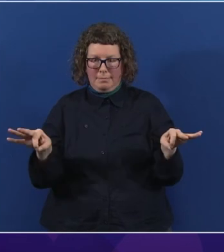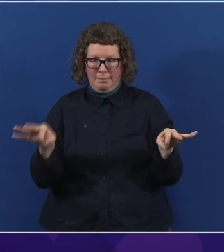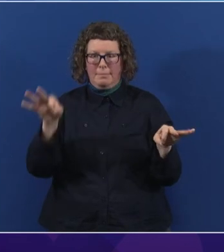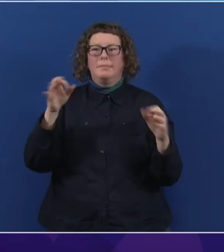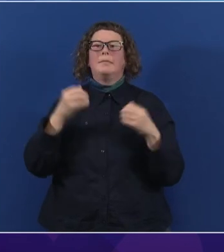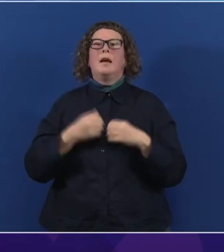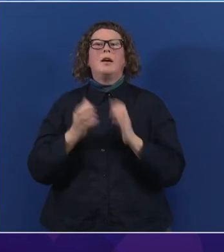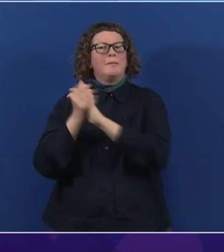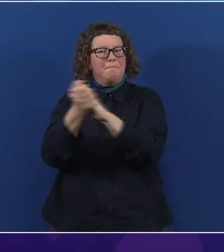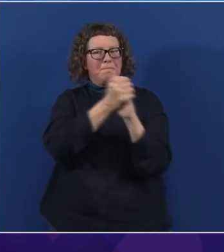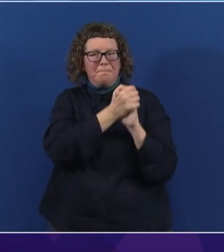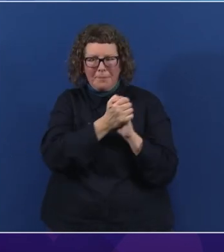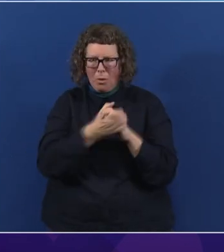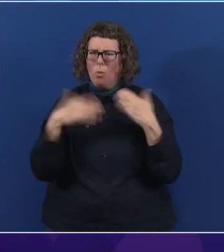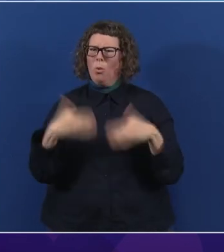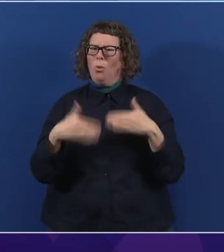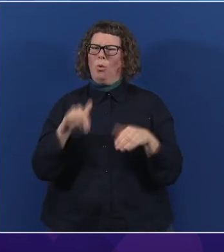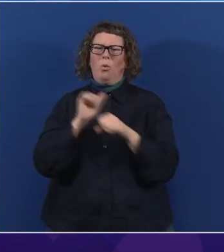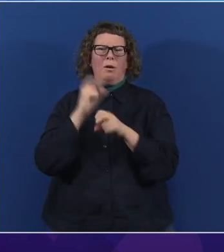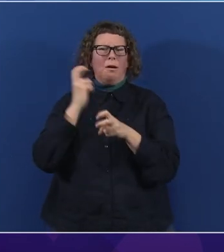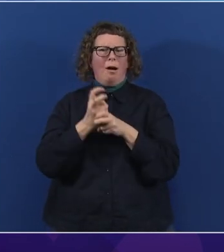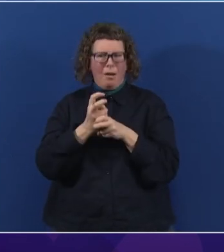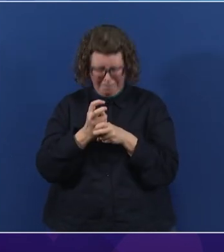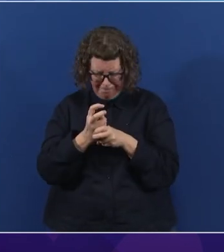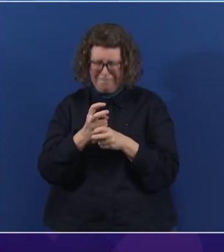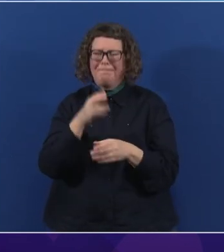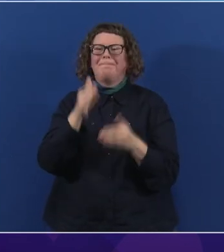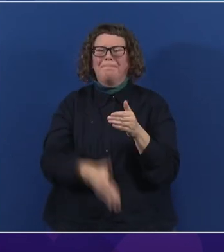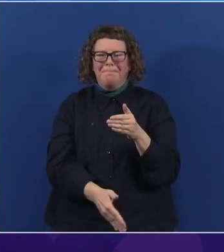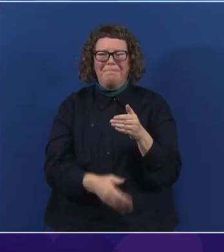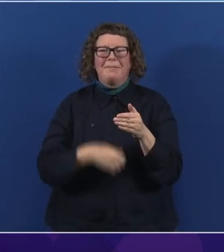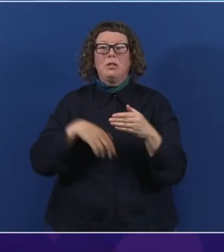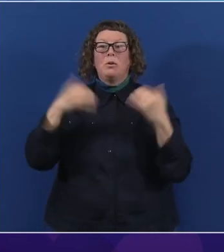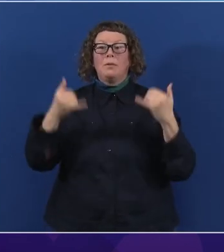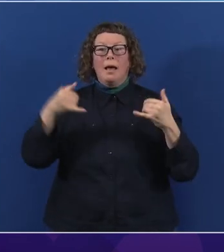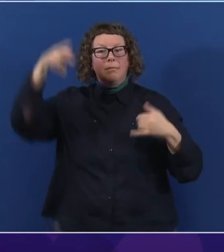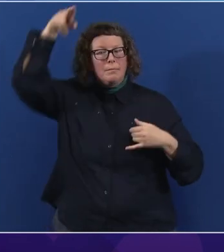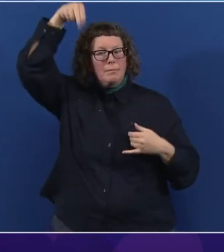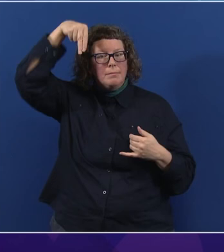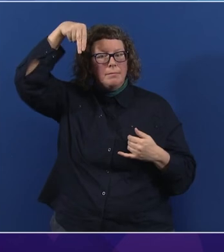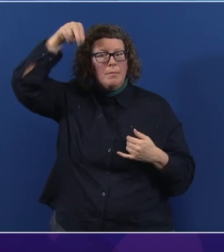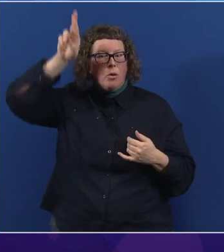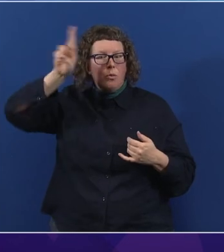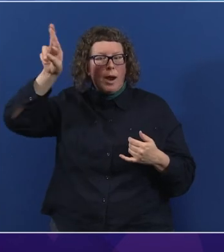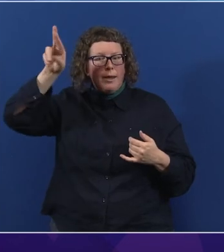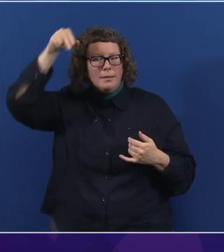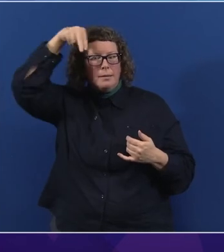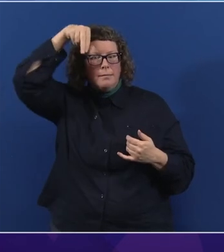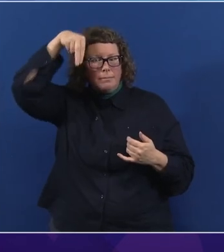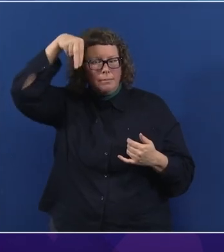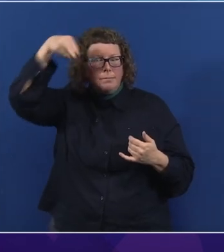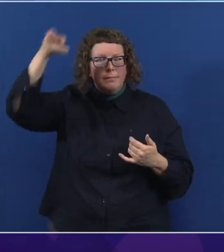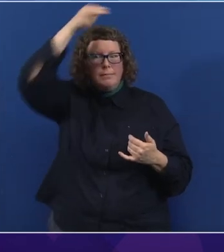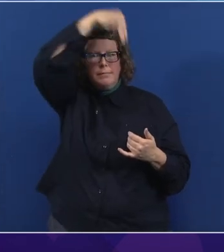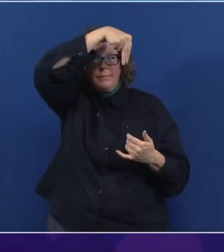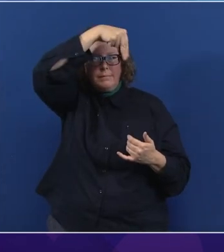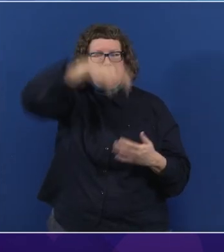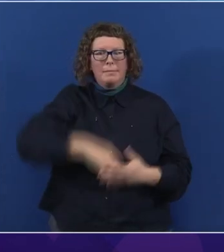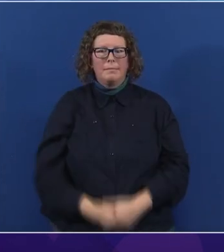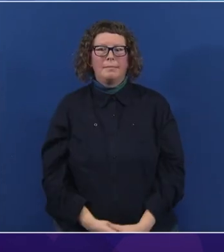Congratulations, graduates, well earned and well deserved. You can move your tassel from the right side of your cap to the left.